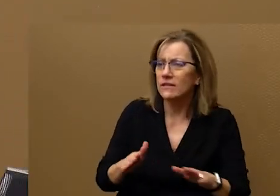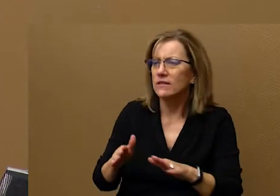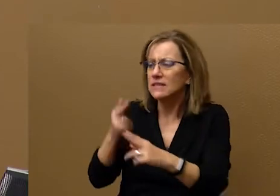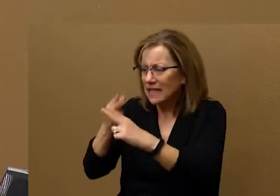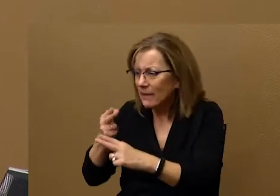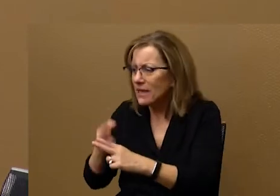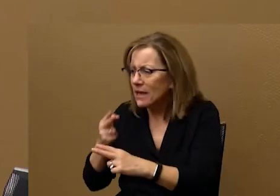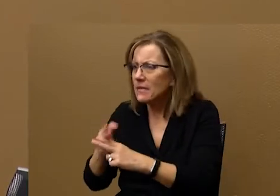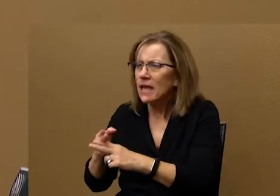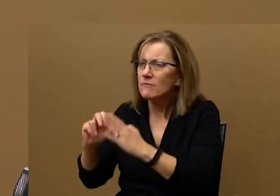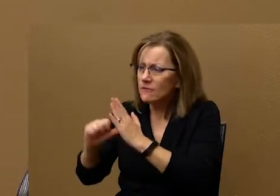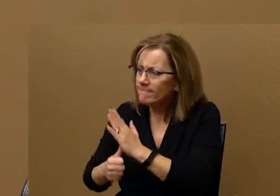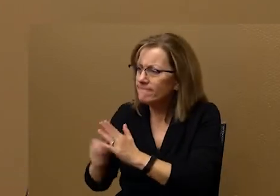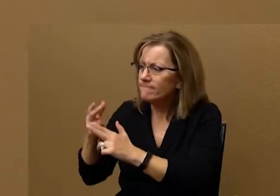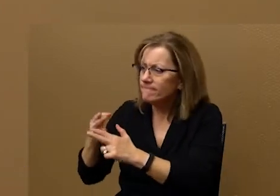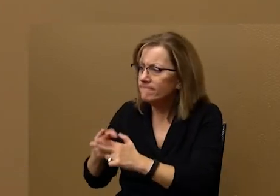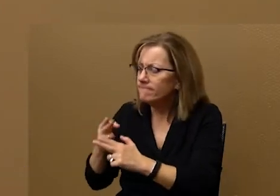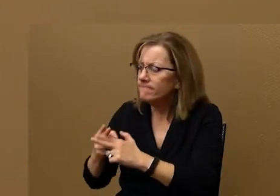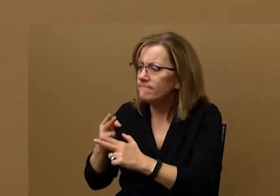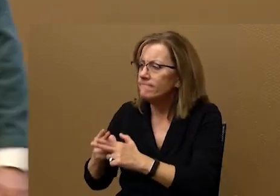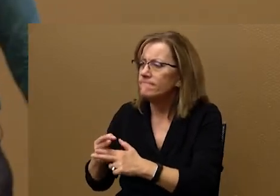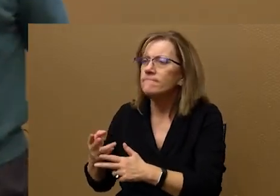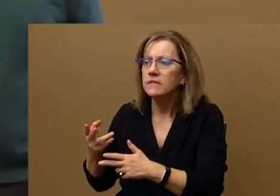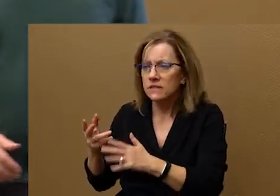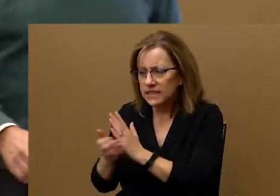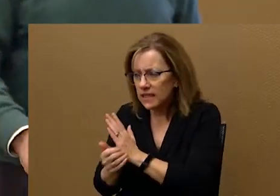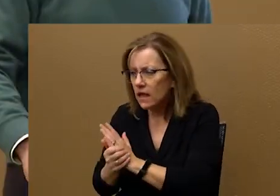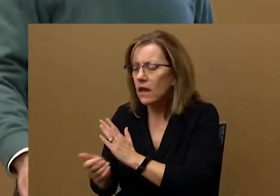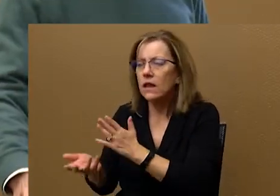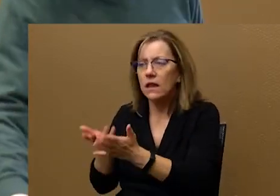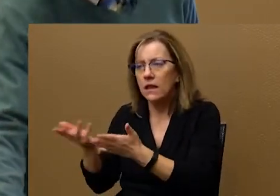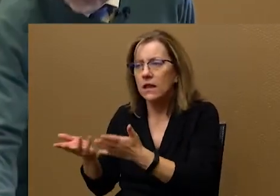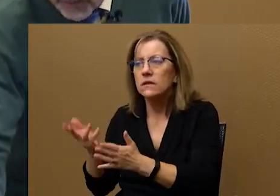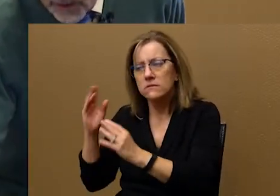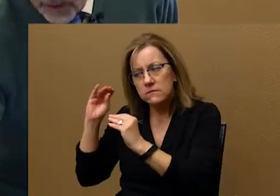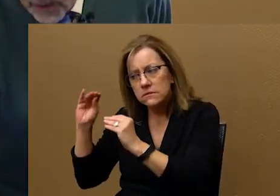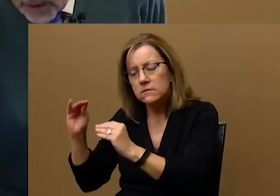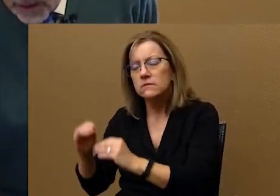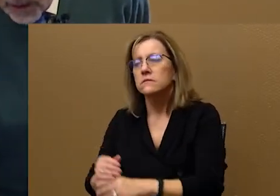And then naming the skill and then celebrating it. Now,